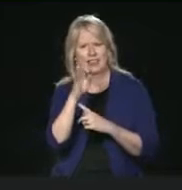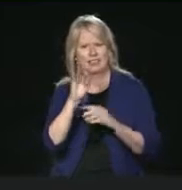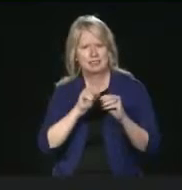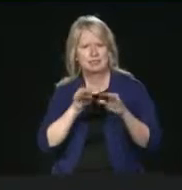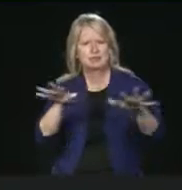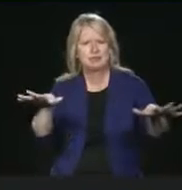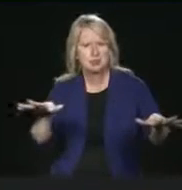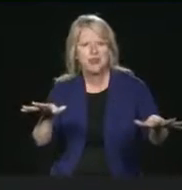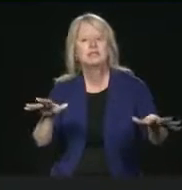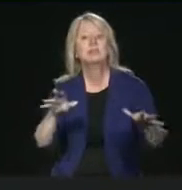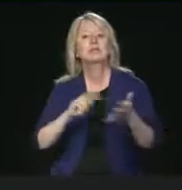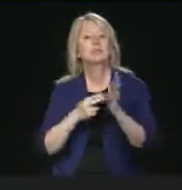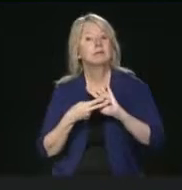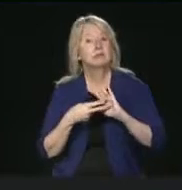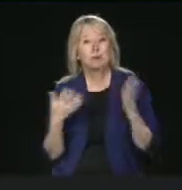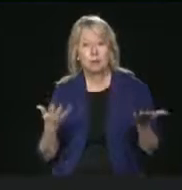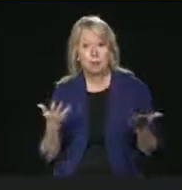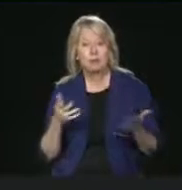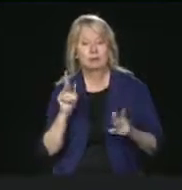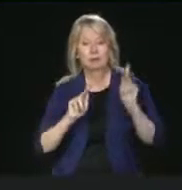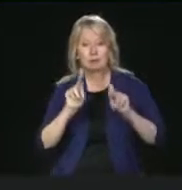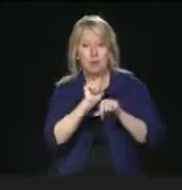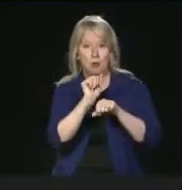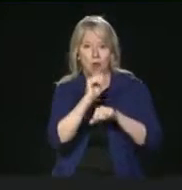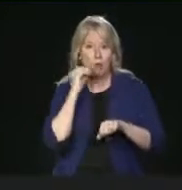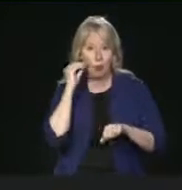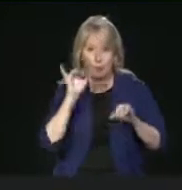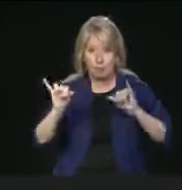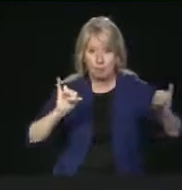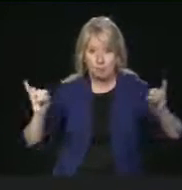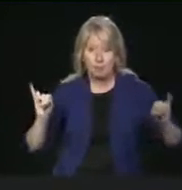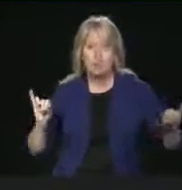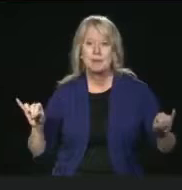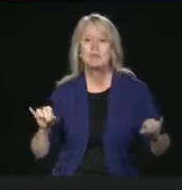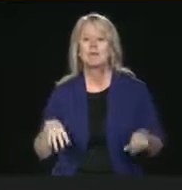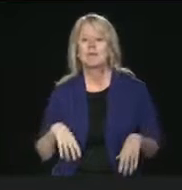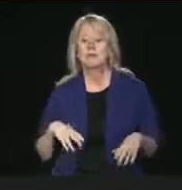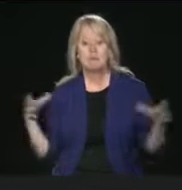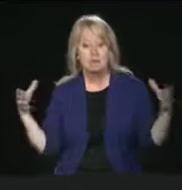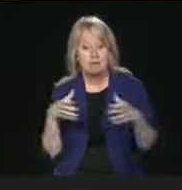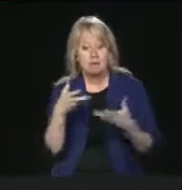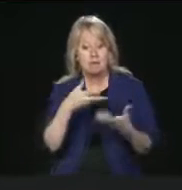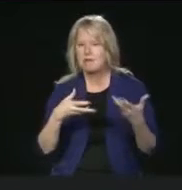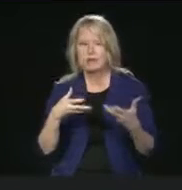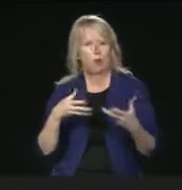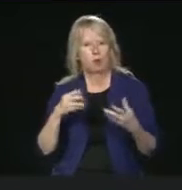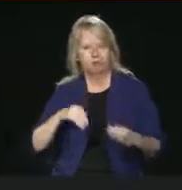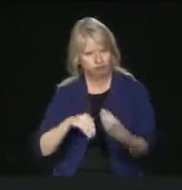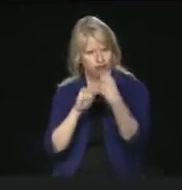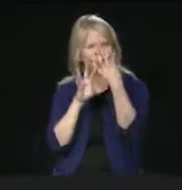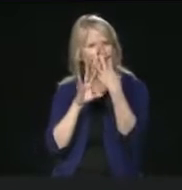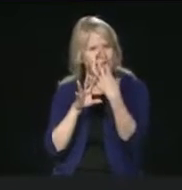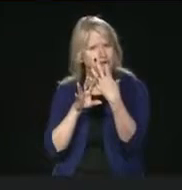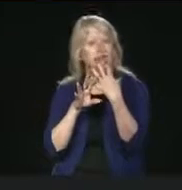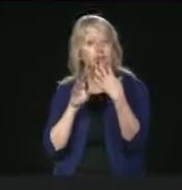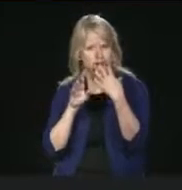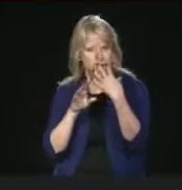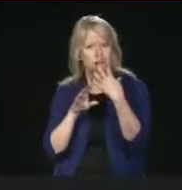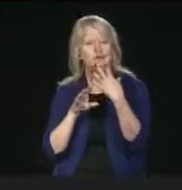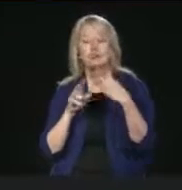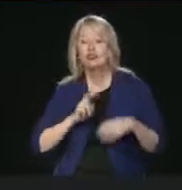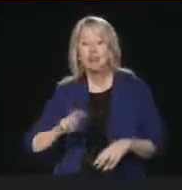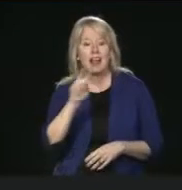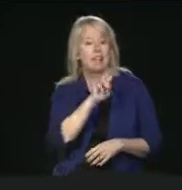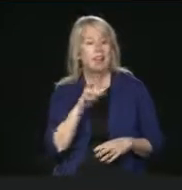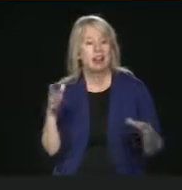now, cancel evenings with friends, limit our travel, and avoid gatherings. I